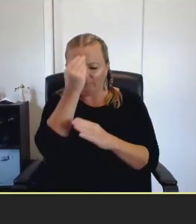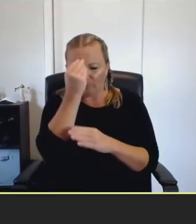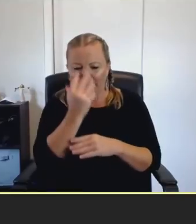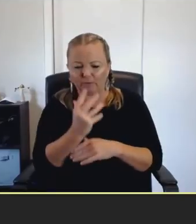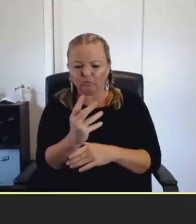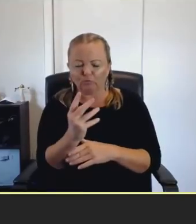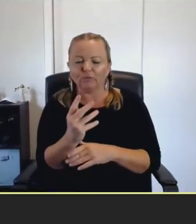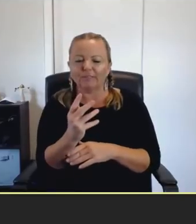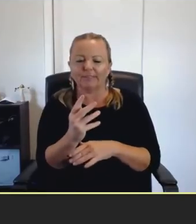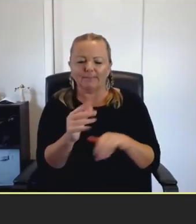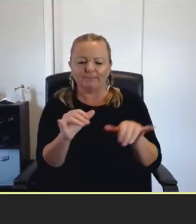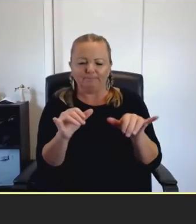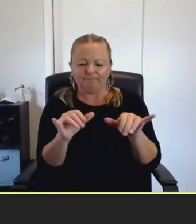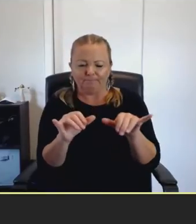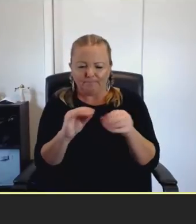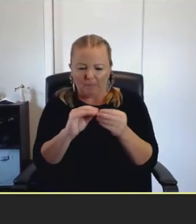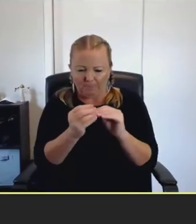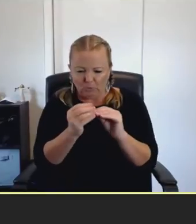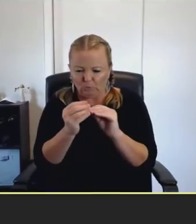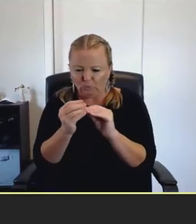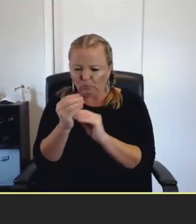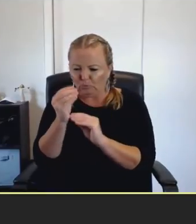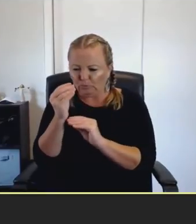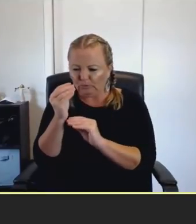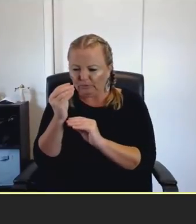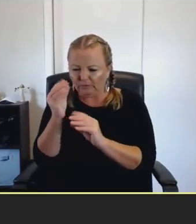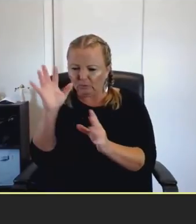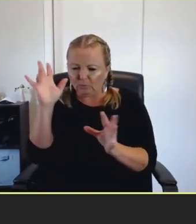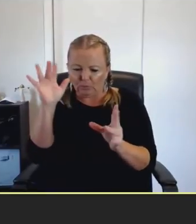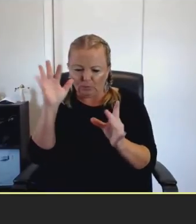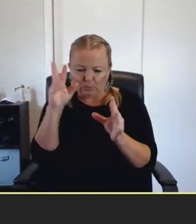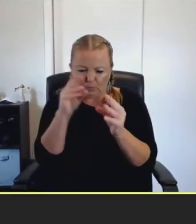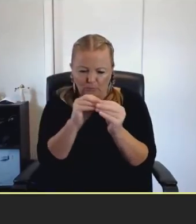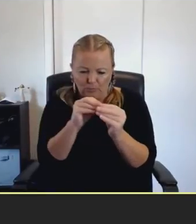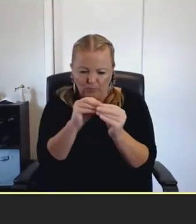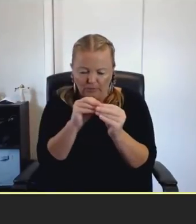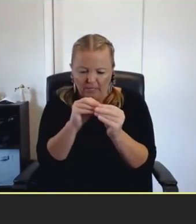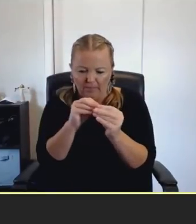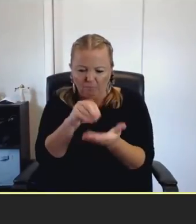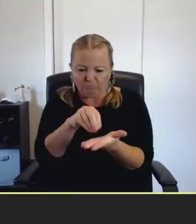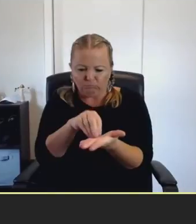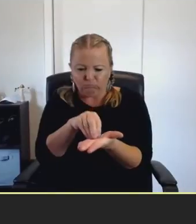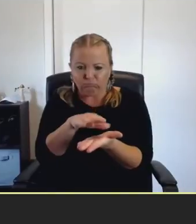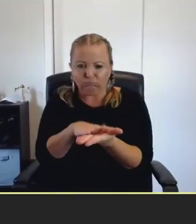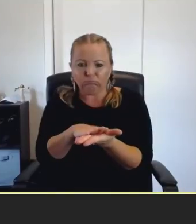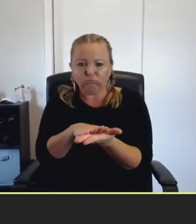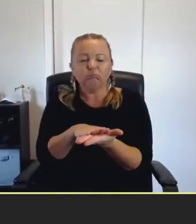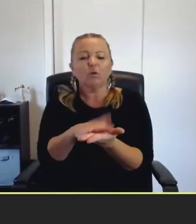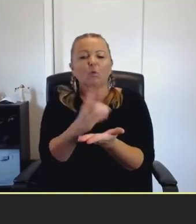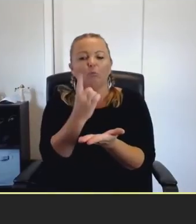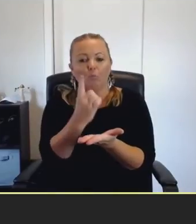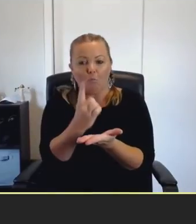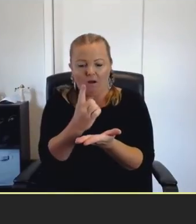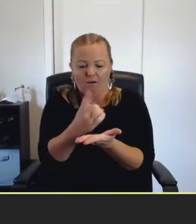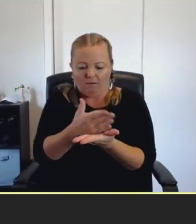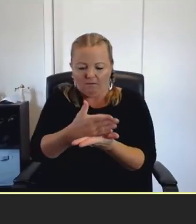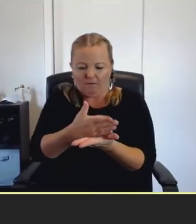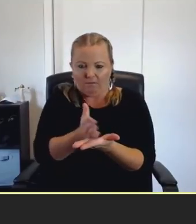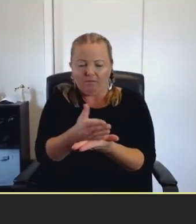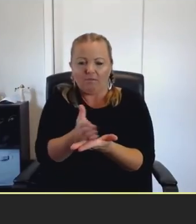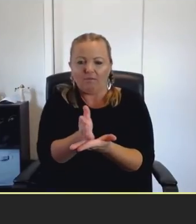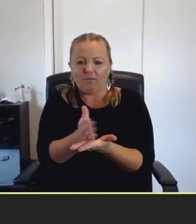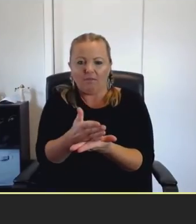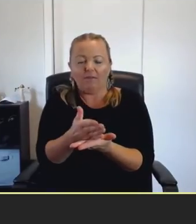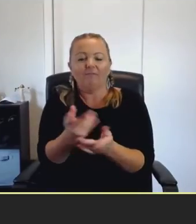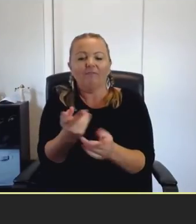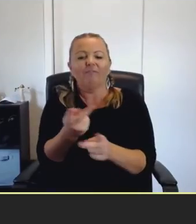were looking at and bring that into one tool that would help our community understand the risk, not just